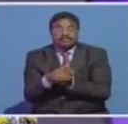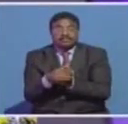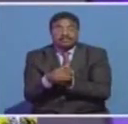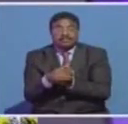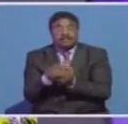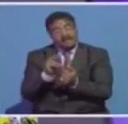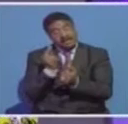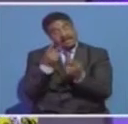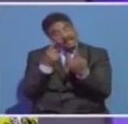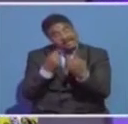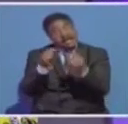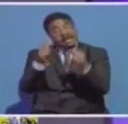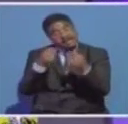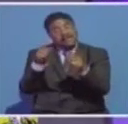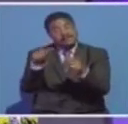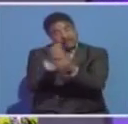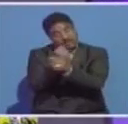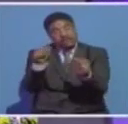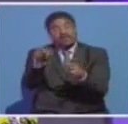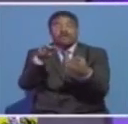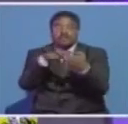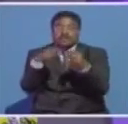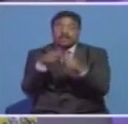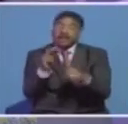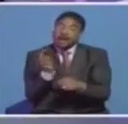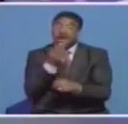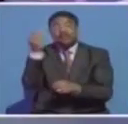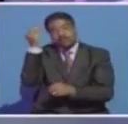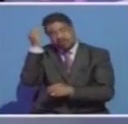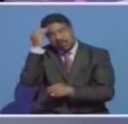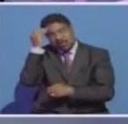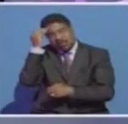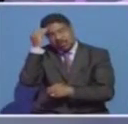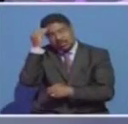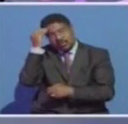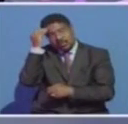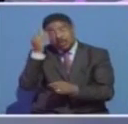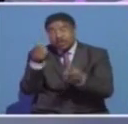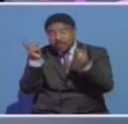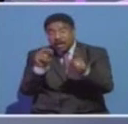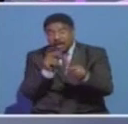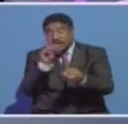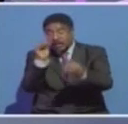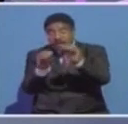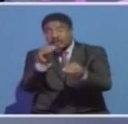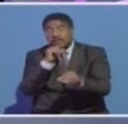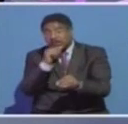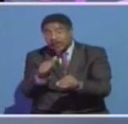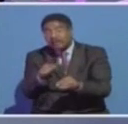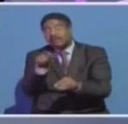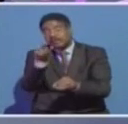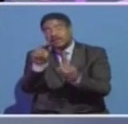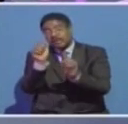are trying to address that situation. We know that when we leave something unattended to, it gets worse until it